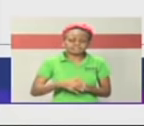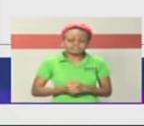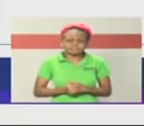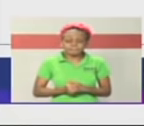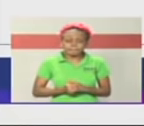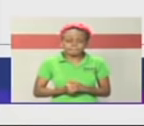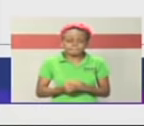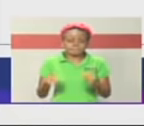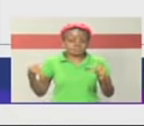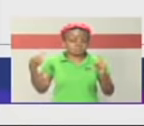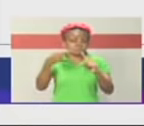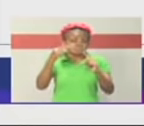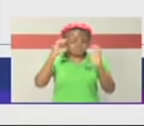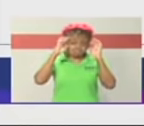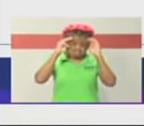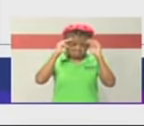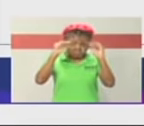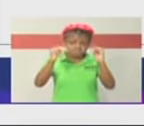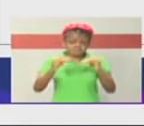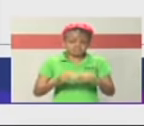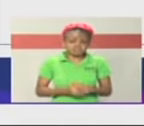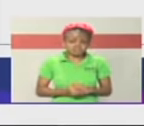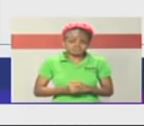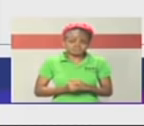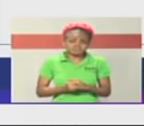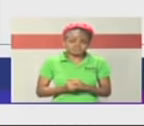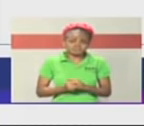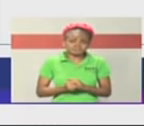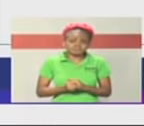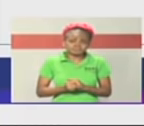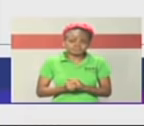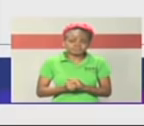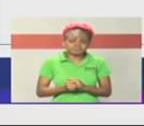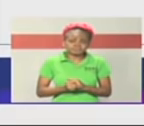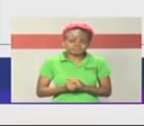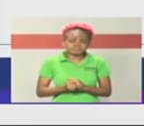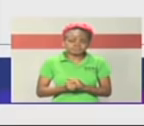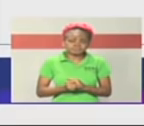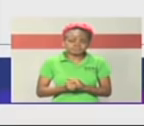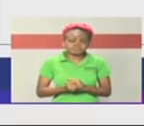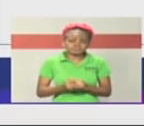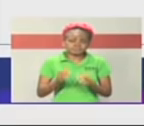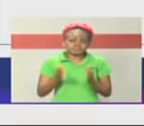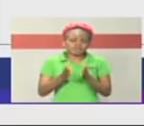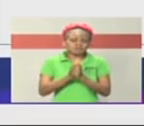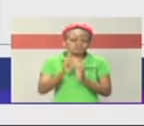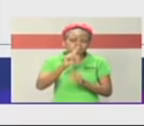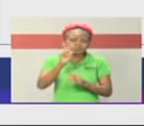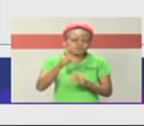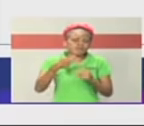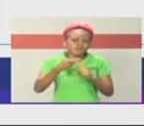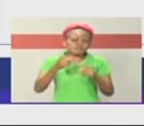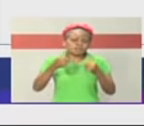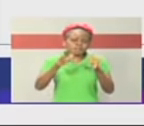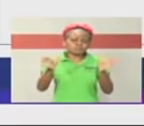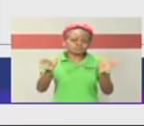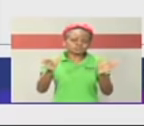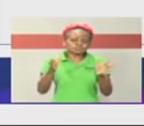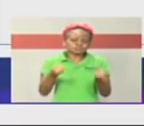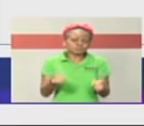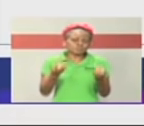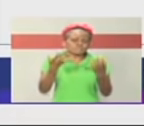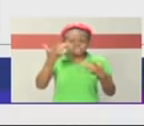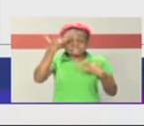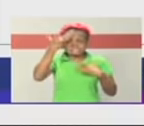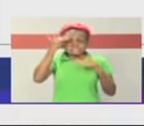Minister. Forgive me if it was explained, but I'm just following up on a question by the public. How many patients who tested